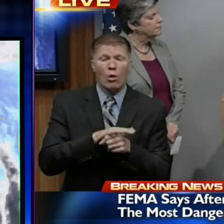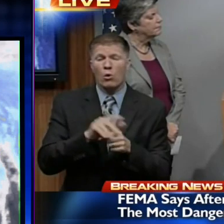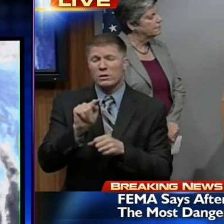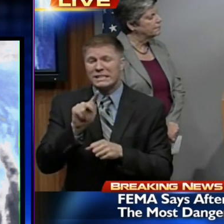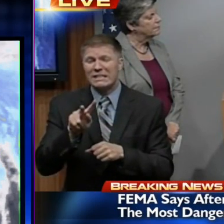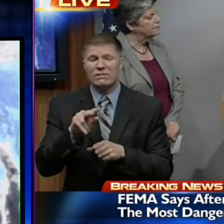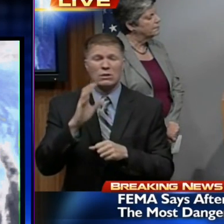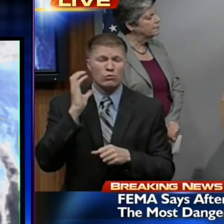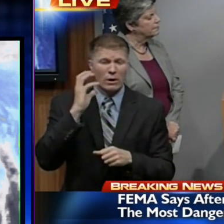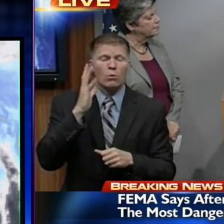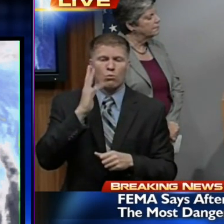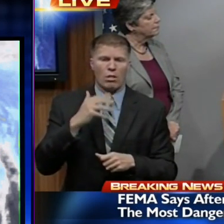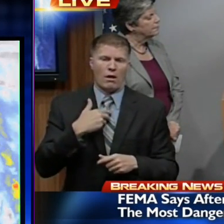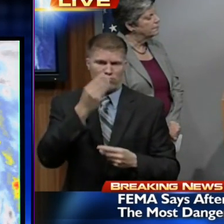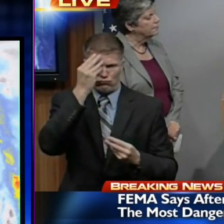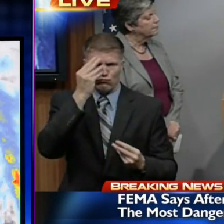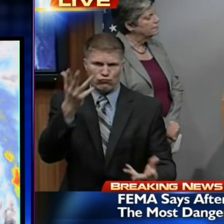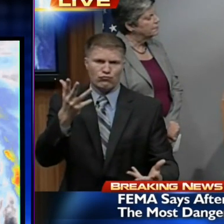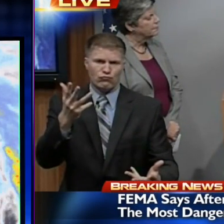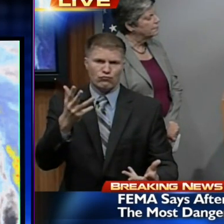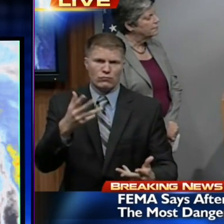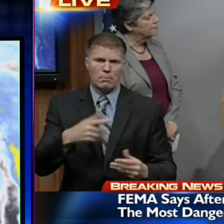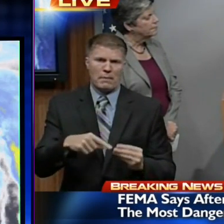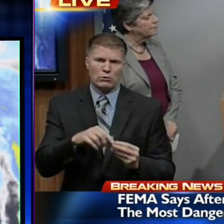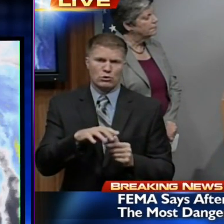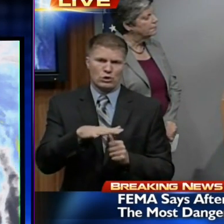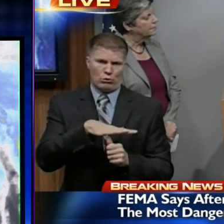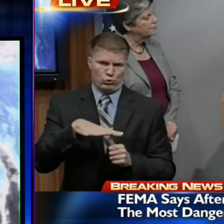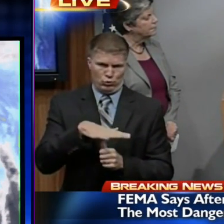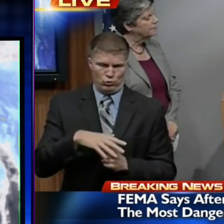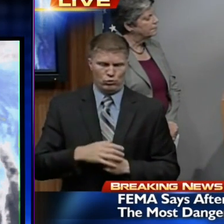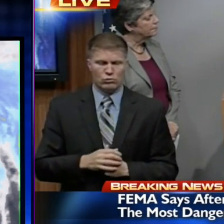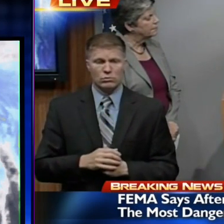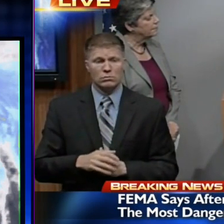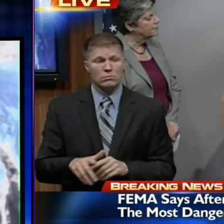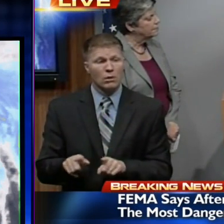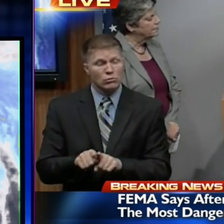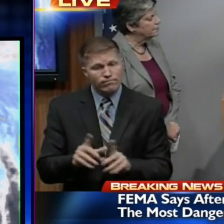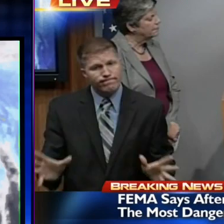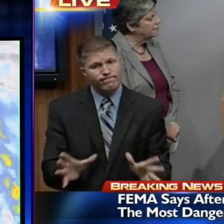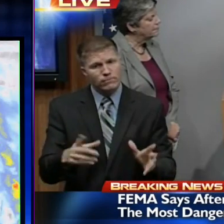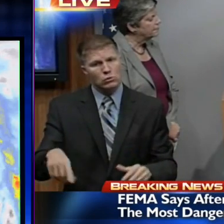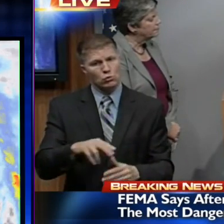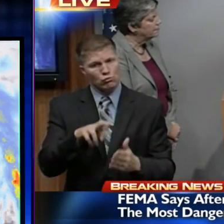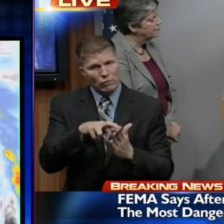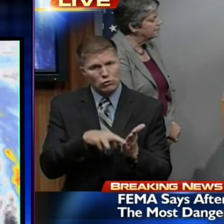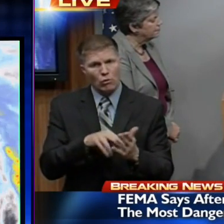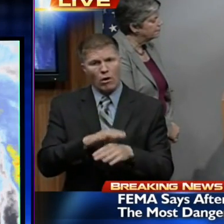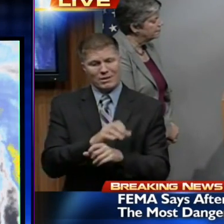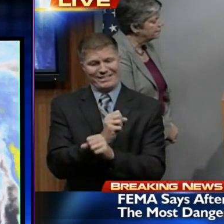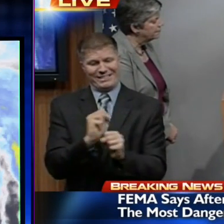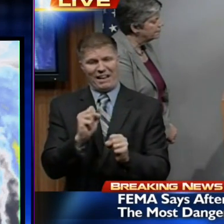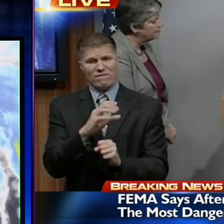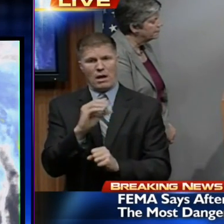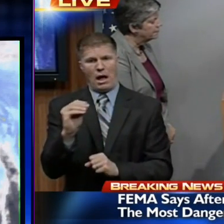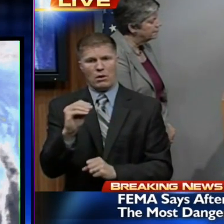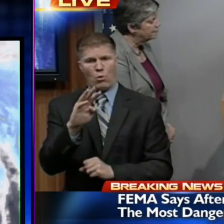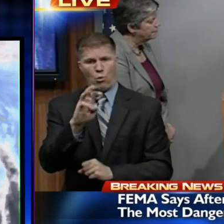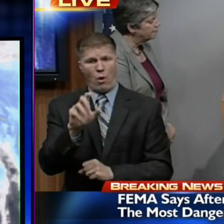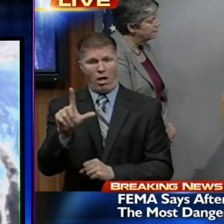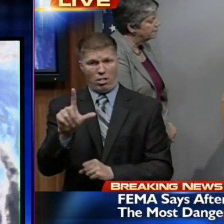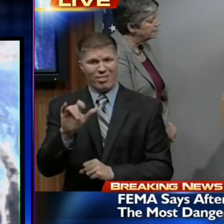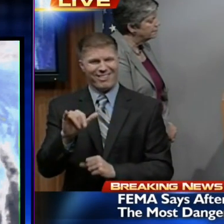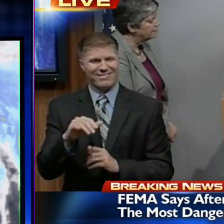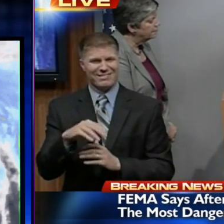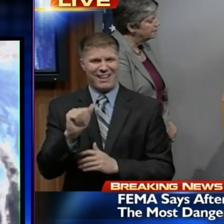and you can listen for that as well. We also encourage people to register on Safe and Well. That's an application on